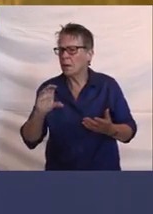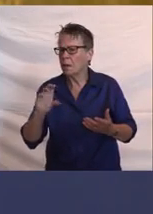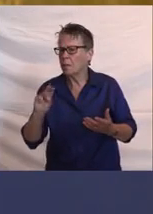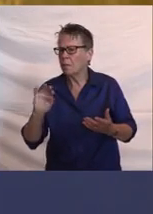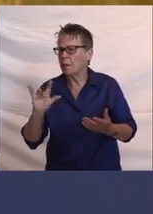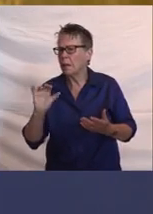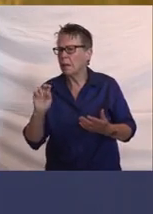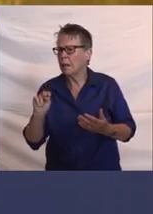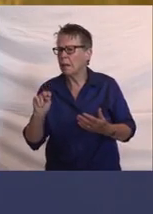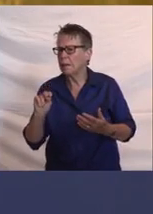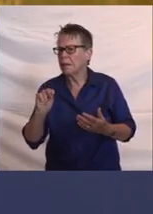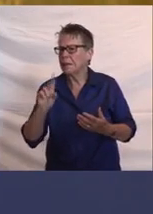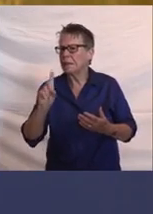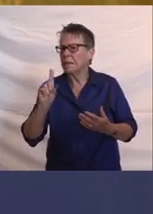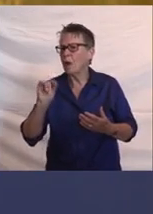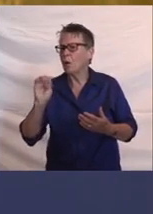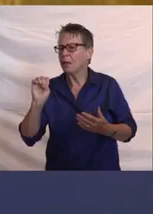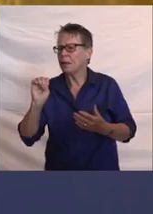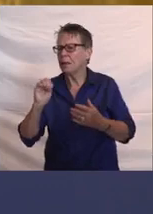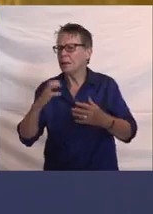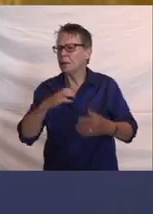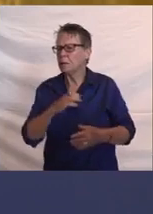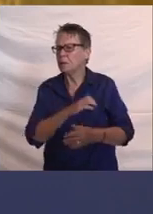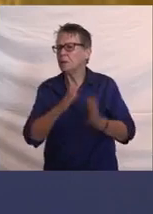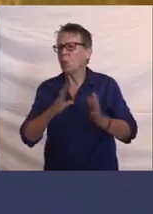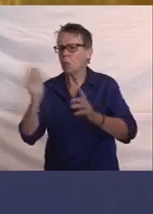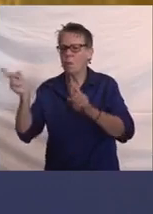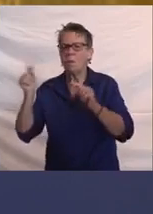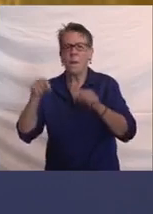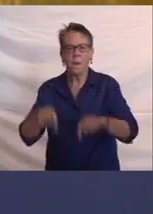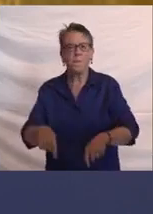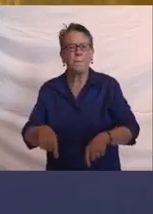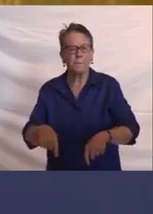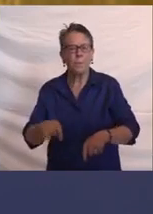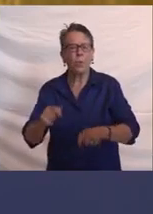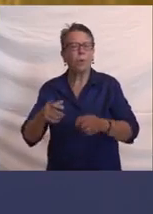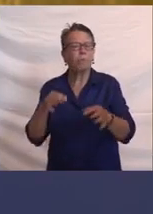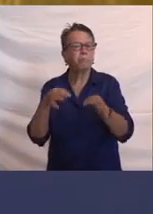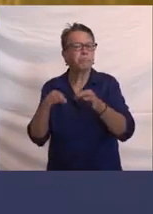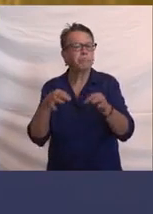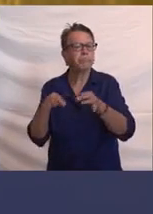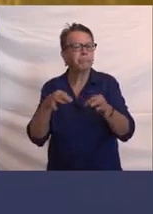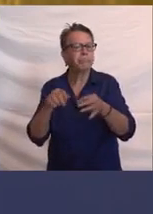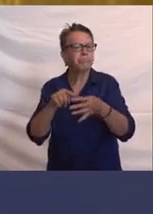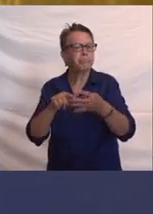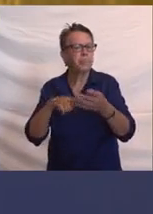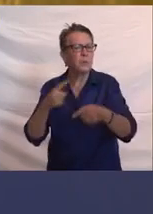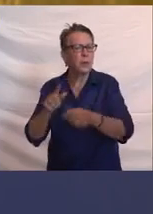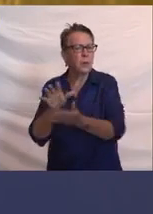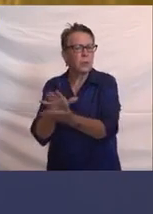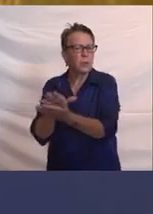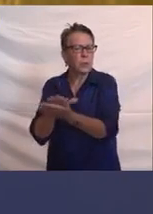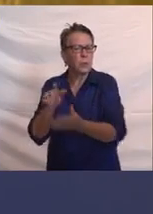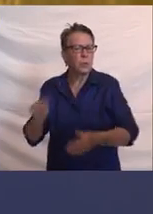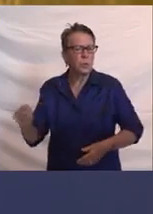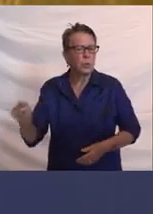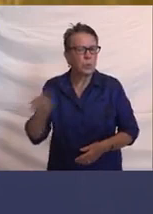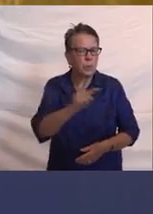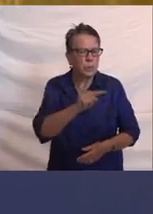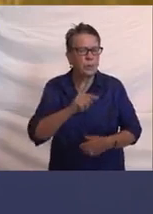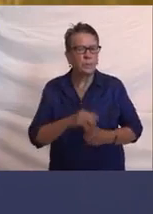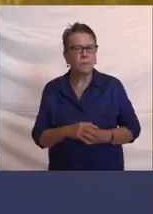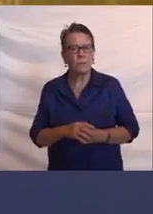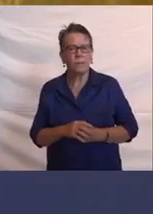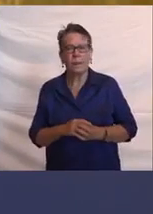us soon to give us a sense of what school looks like here after the first few weeks. With that, Mike, we'll start with you. Good afternoon, and we'll be back here at 1 o'clock